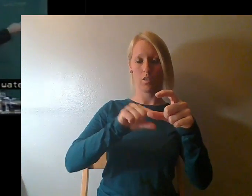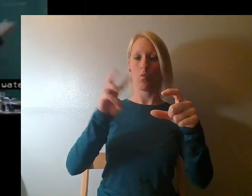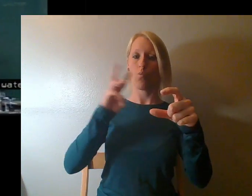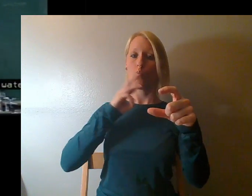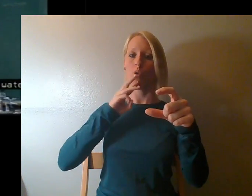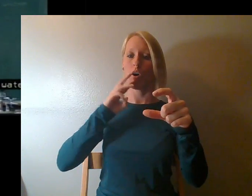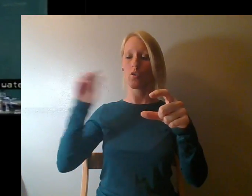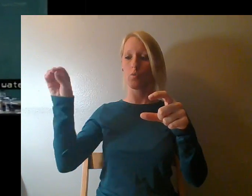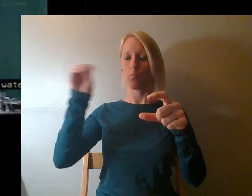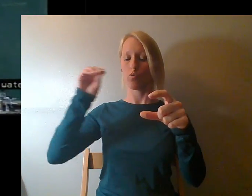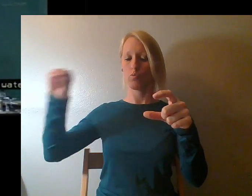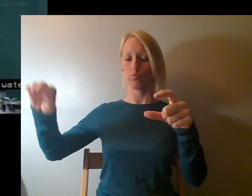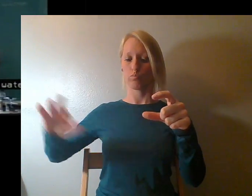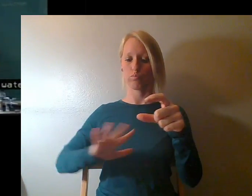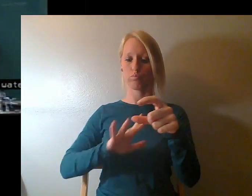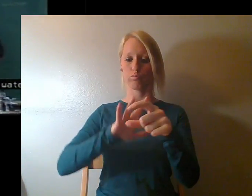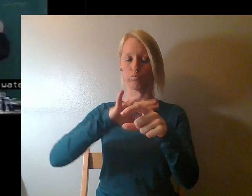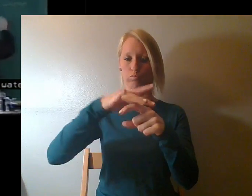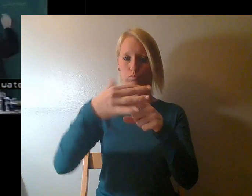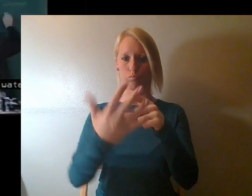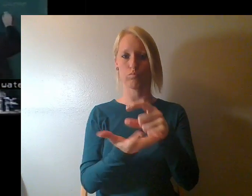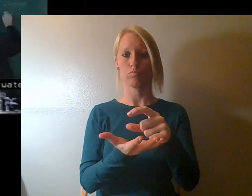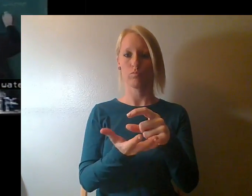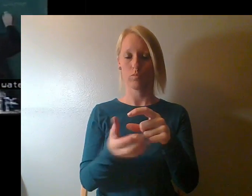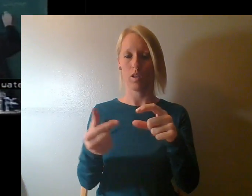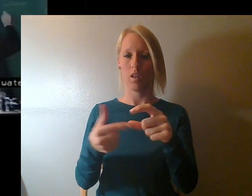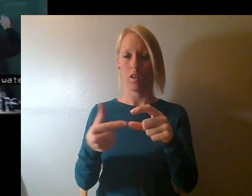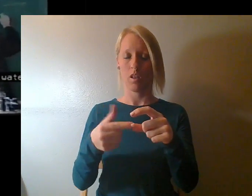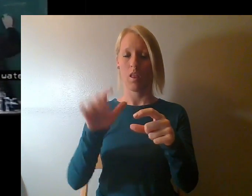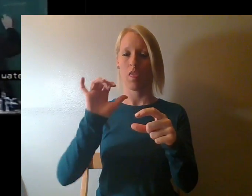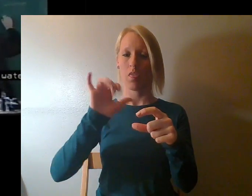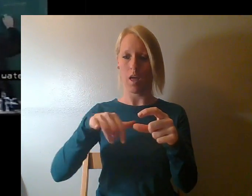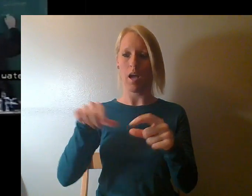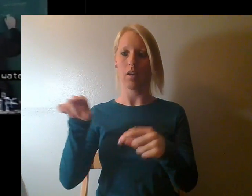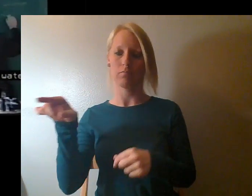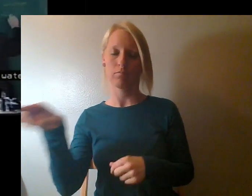And then the rest of the definition is the same. From